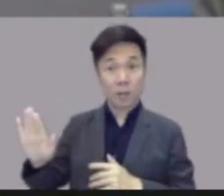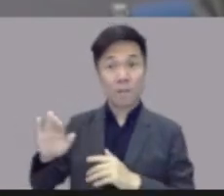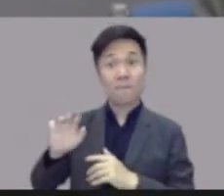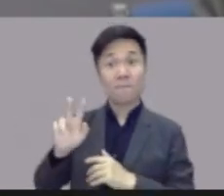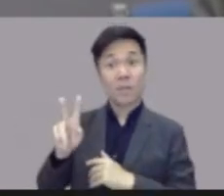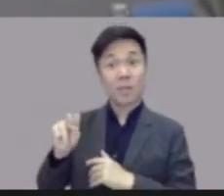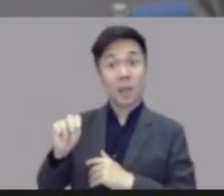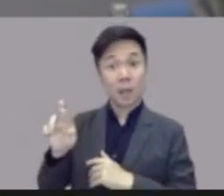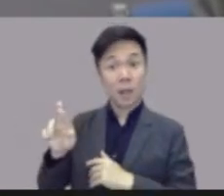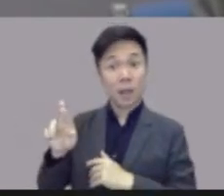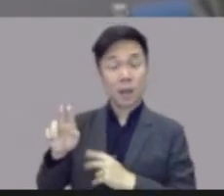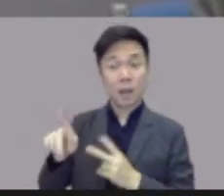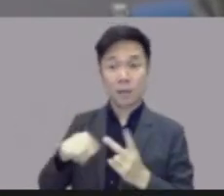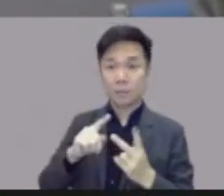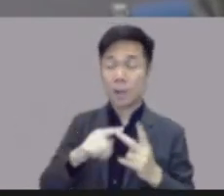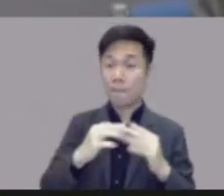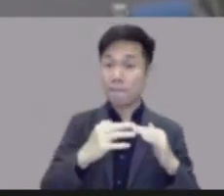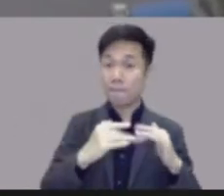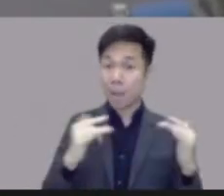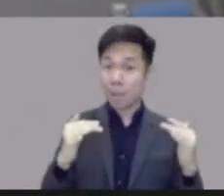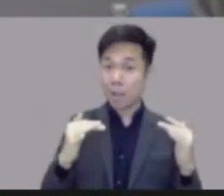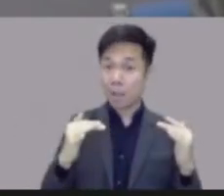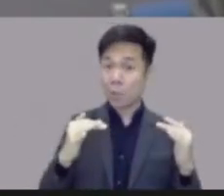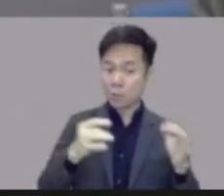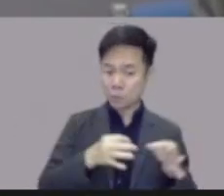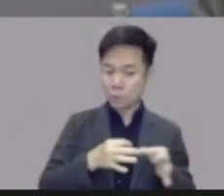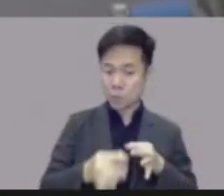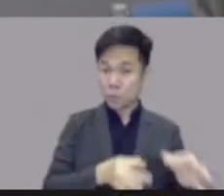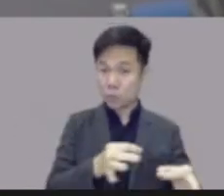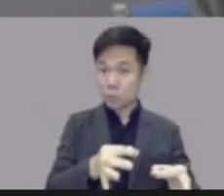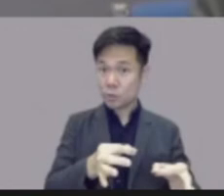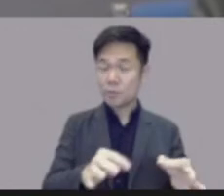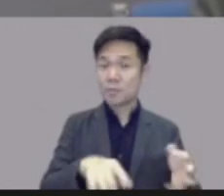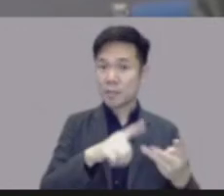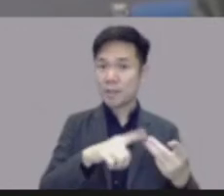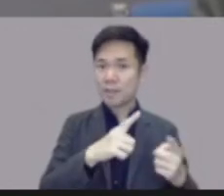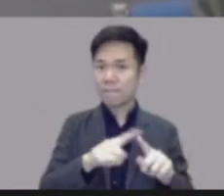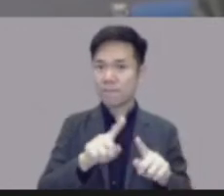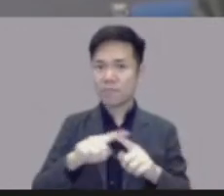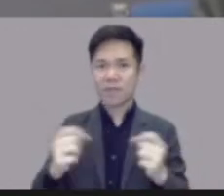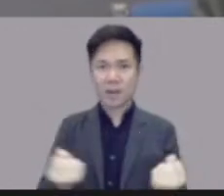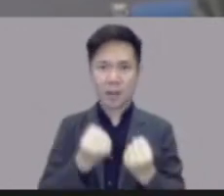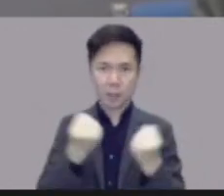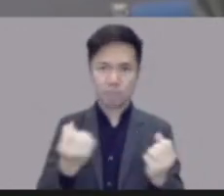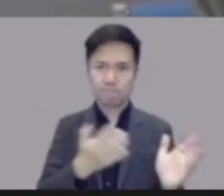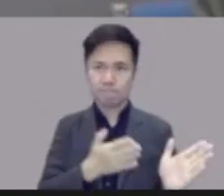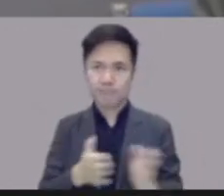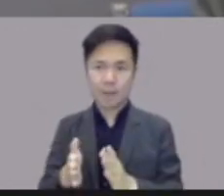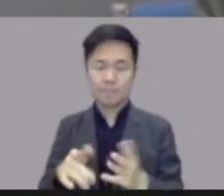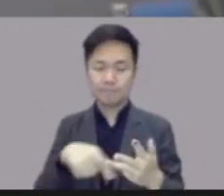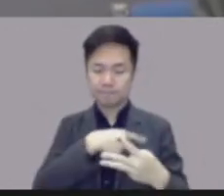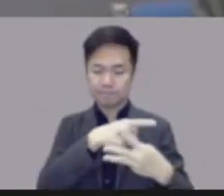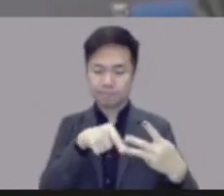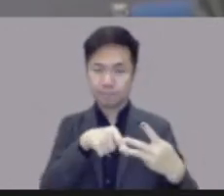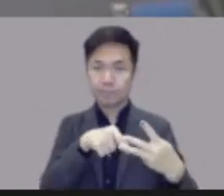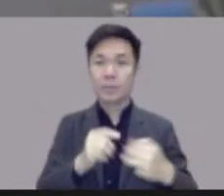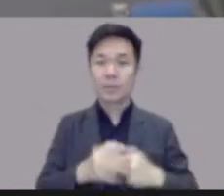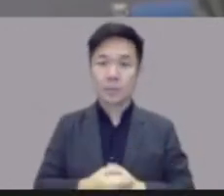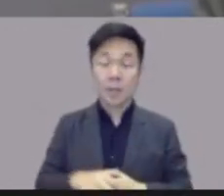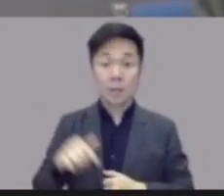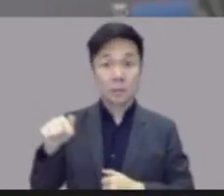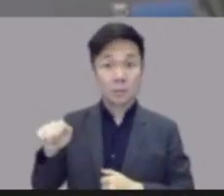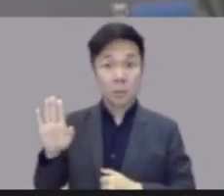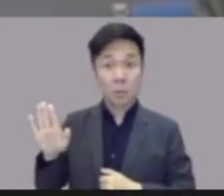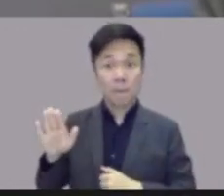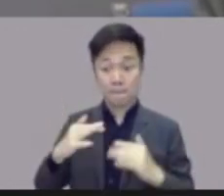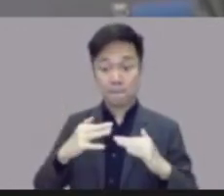and National biodiversity strategy and action plans integrated planning in constellation of climate change biodiversity